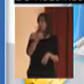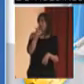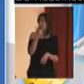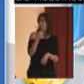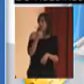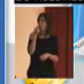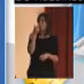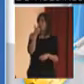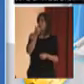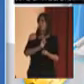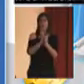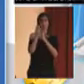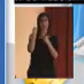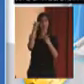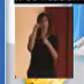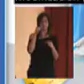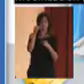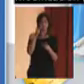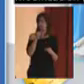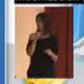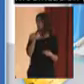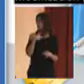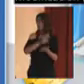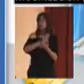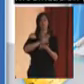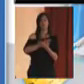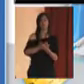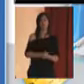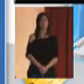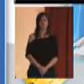the video colleagues need to modify anything